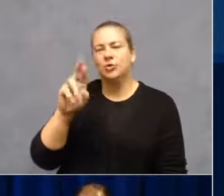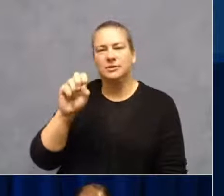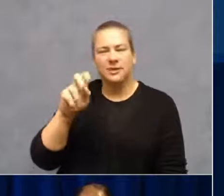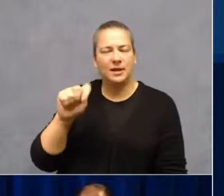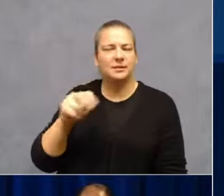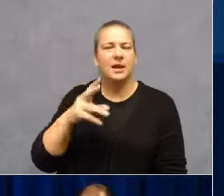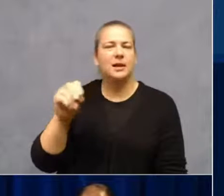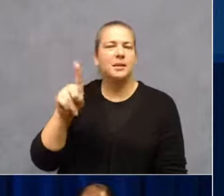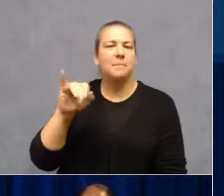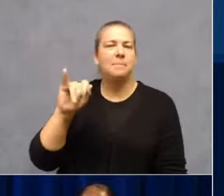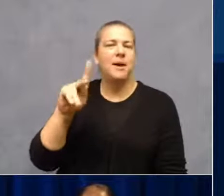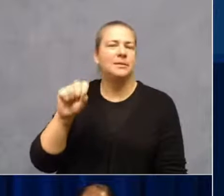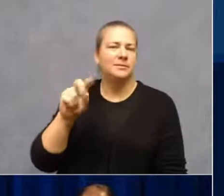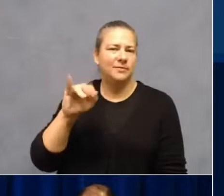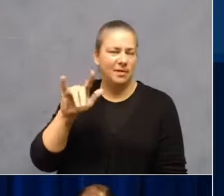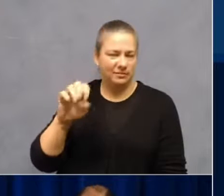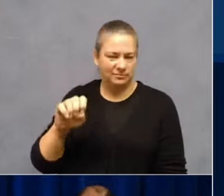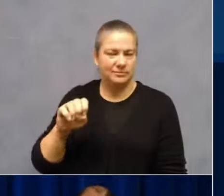This grant will allow